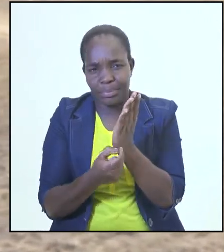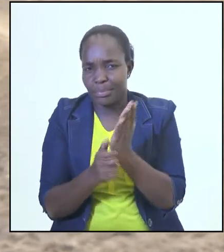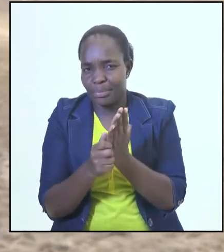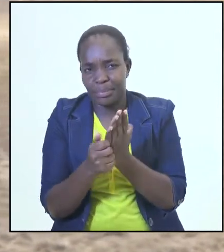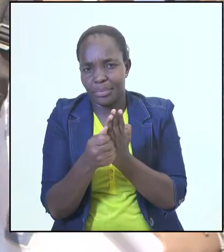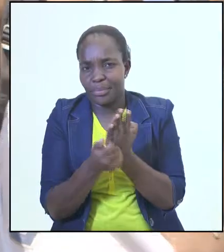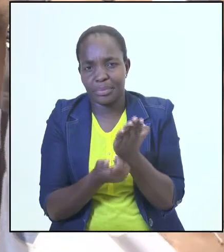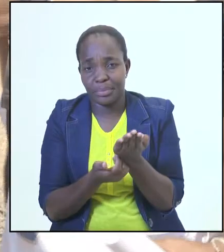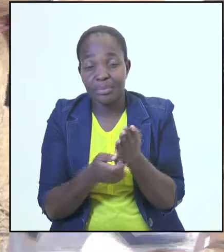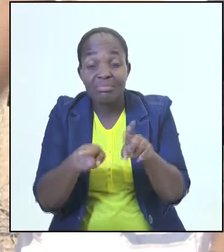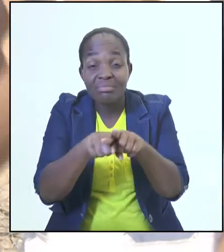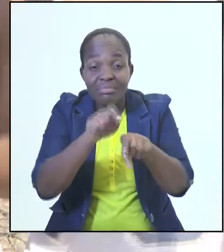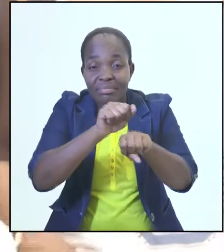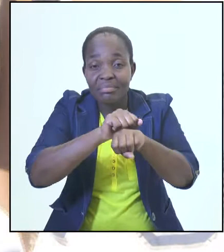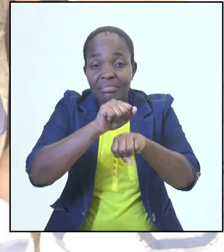land right there.